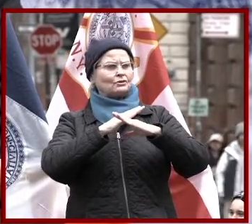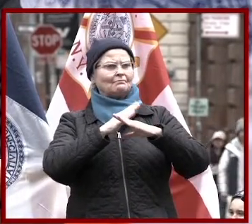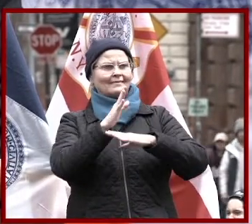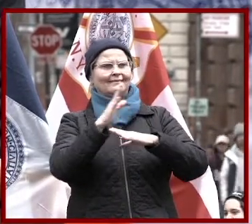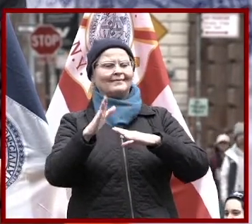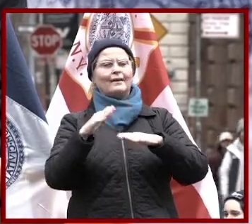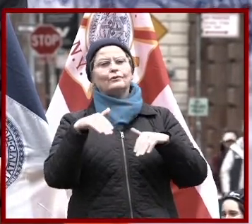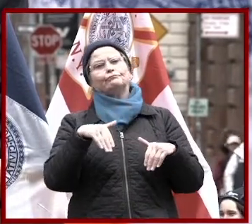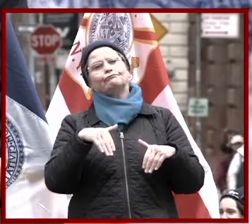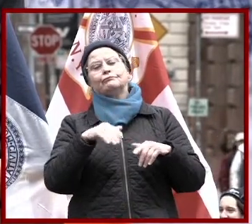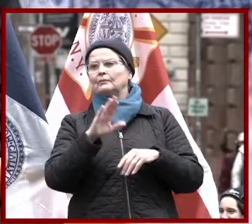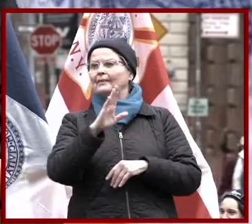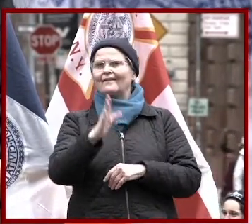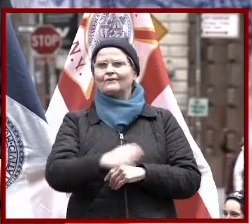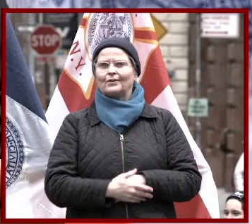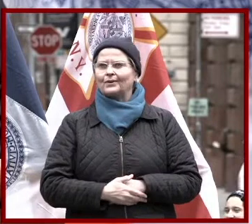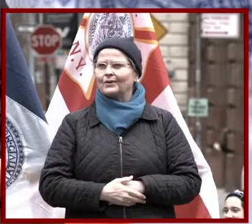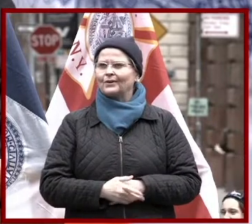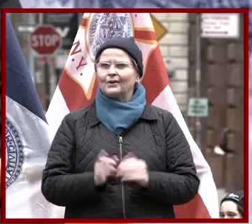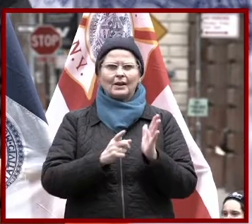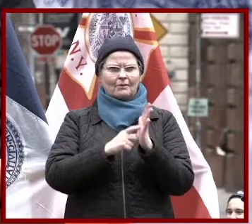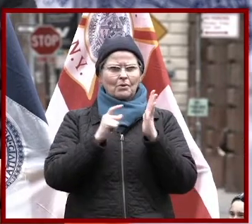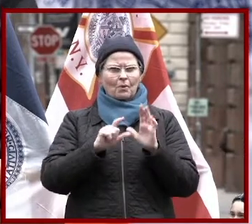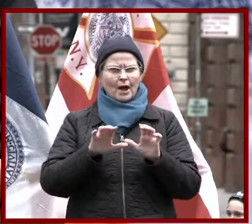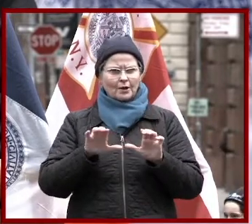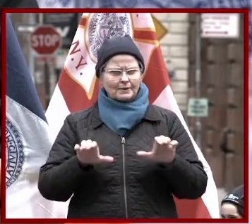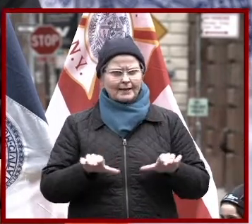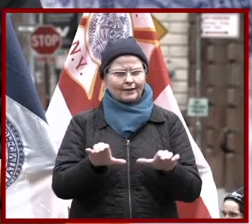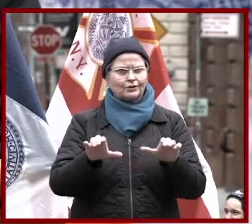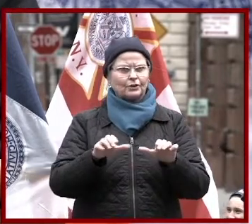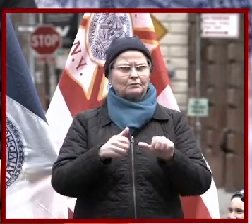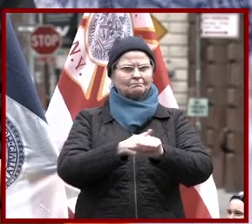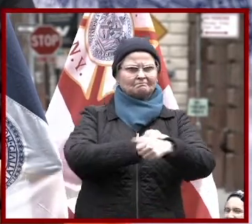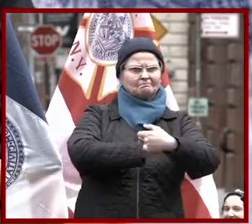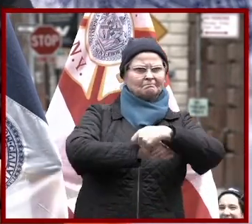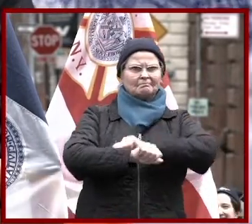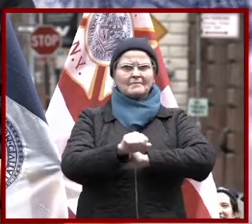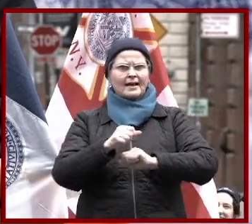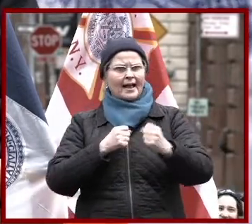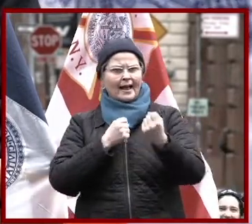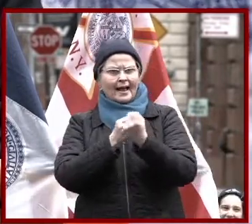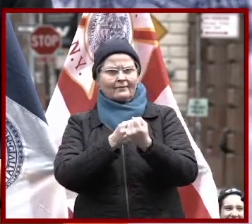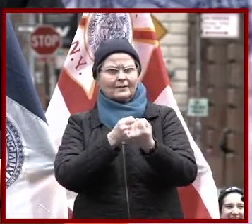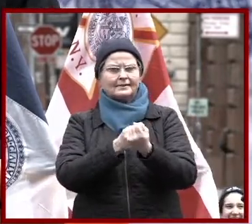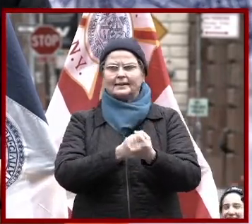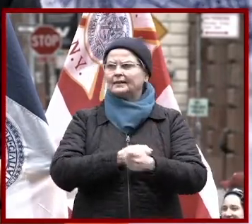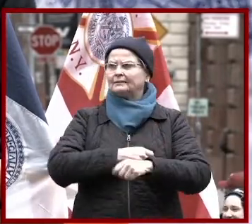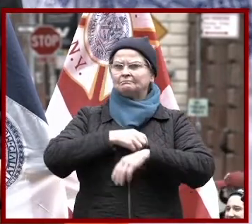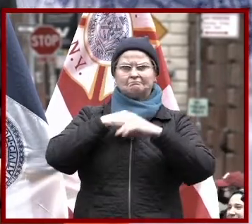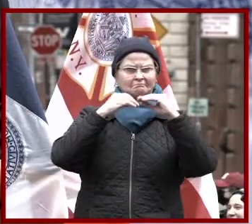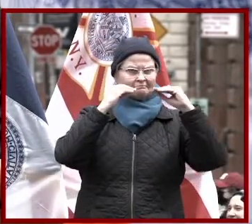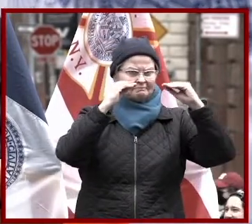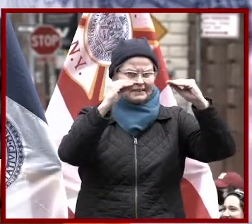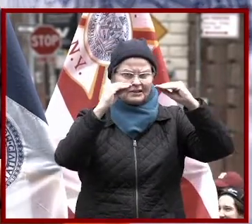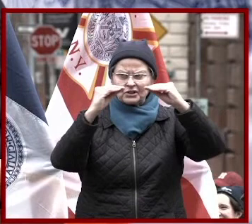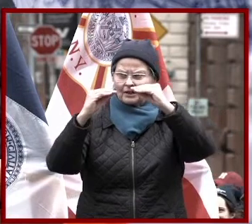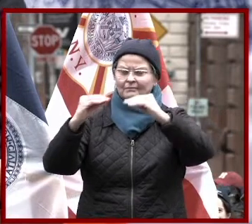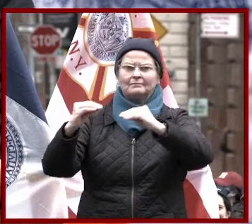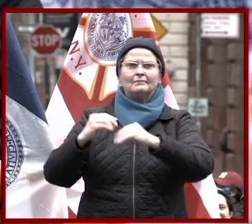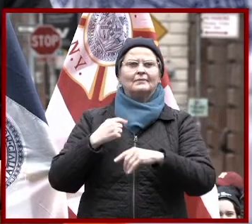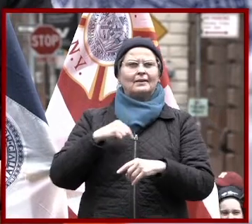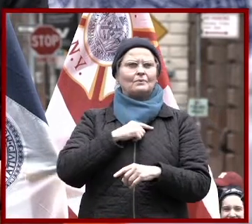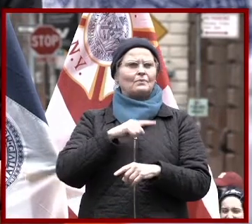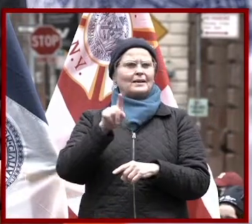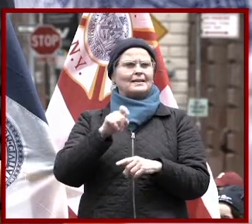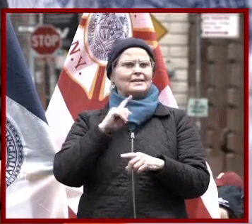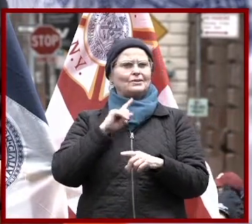know that worker protection takes action, it takes advocacy, it takes education, and we need to stand together